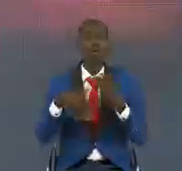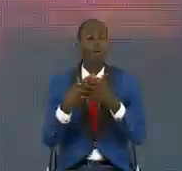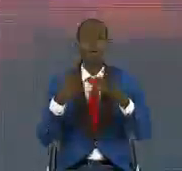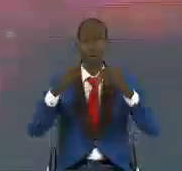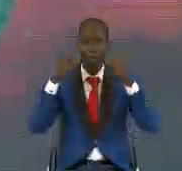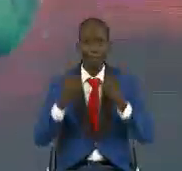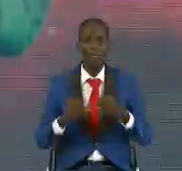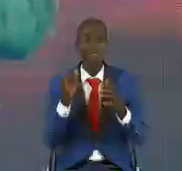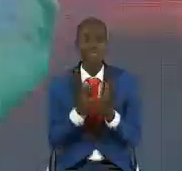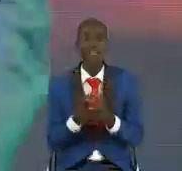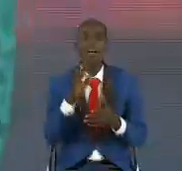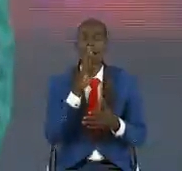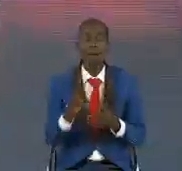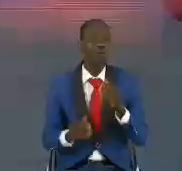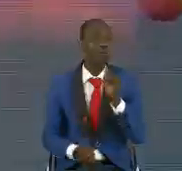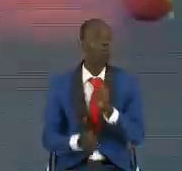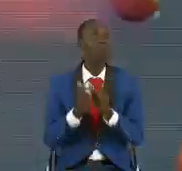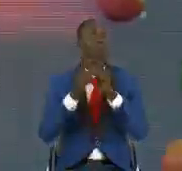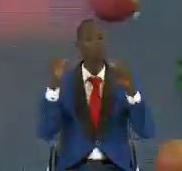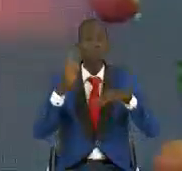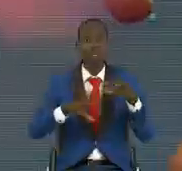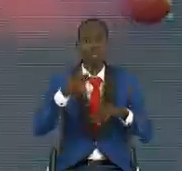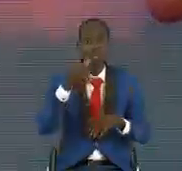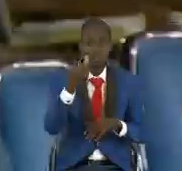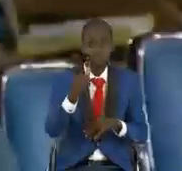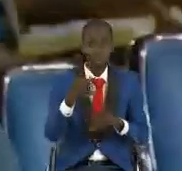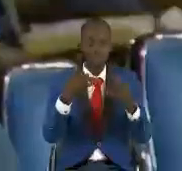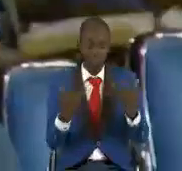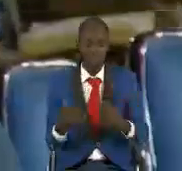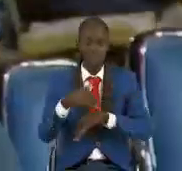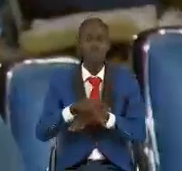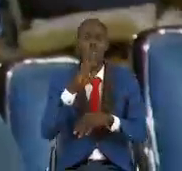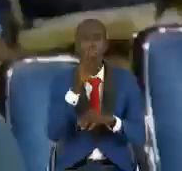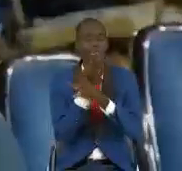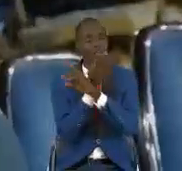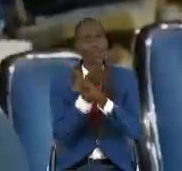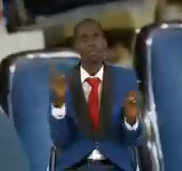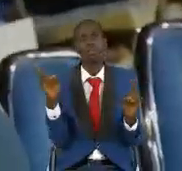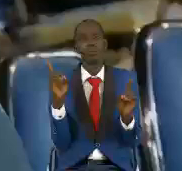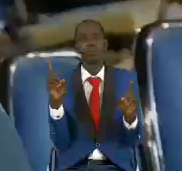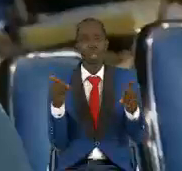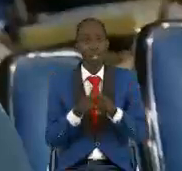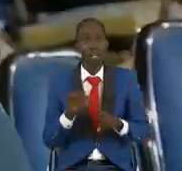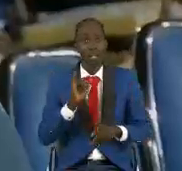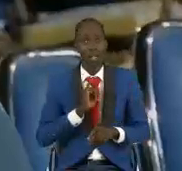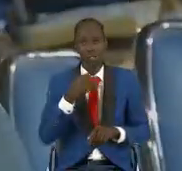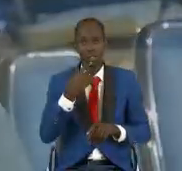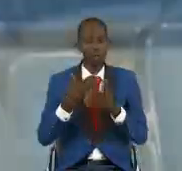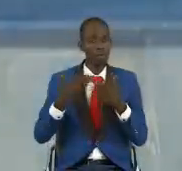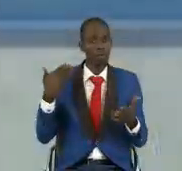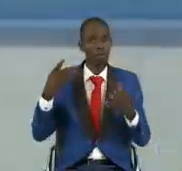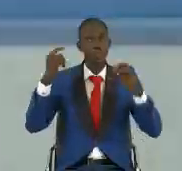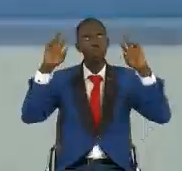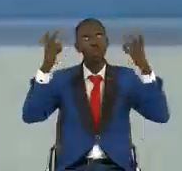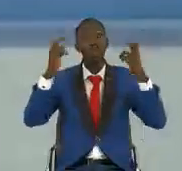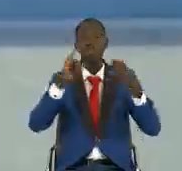higher, stronger than yourself, tonight you are delivered. As I said, we're talking about full